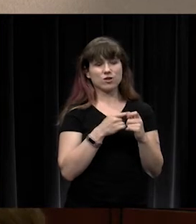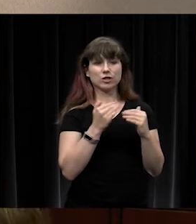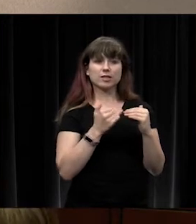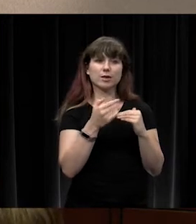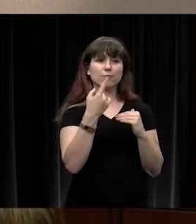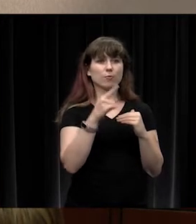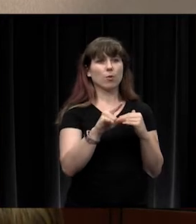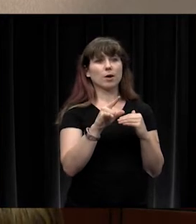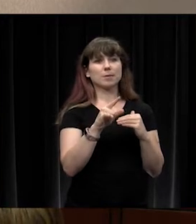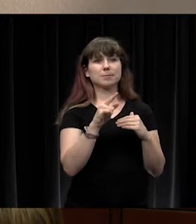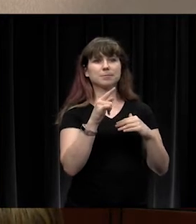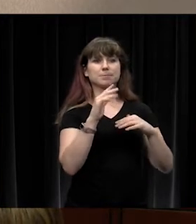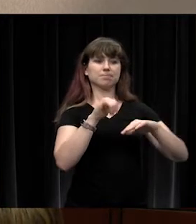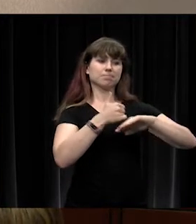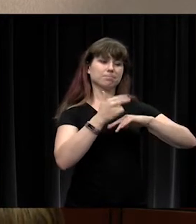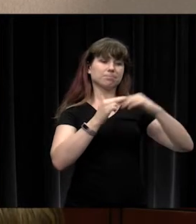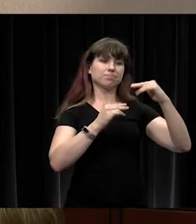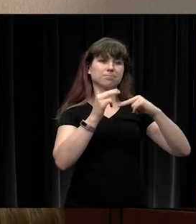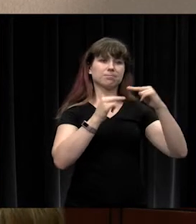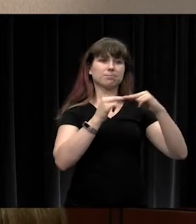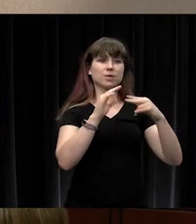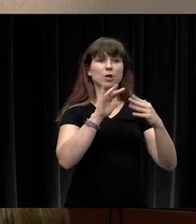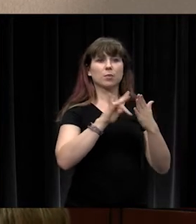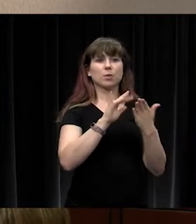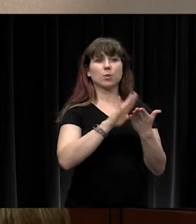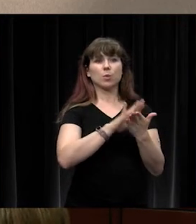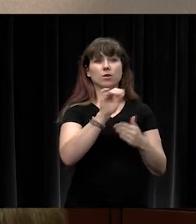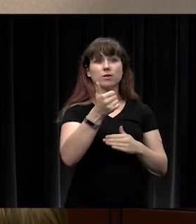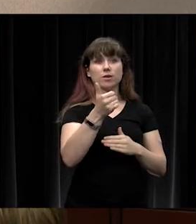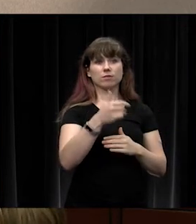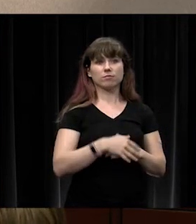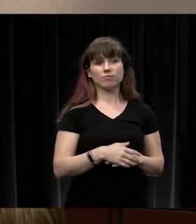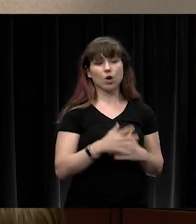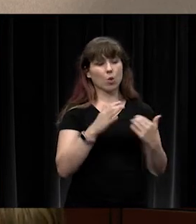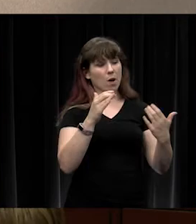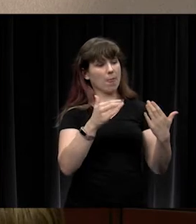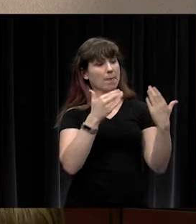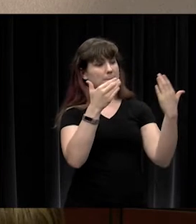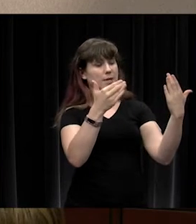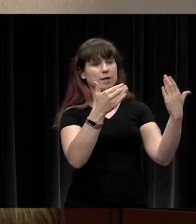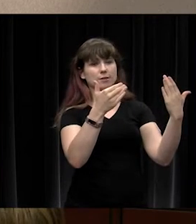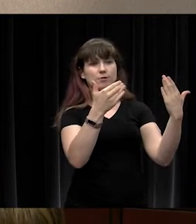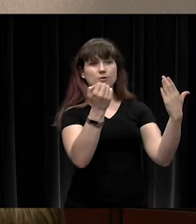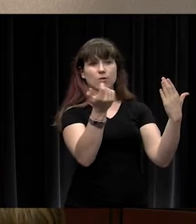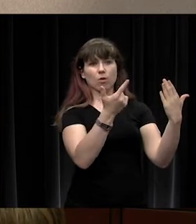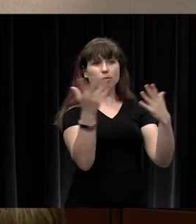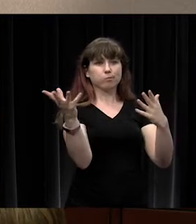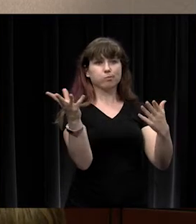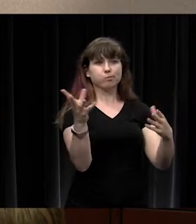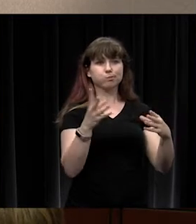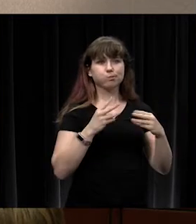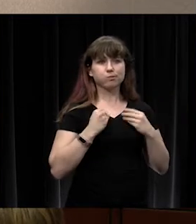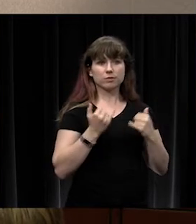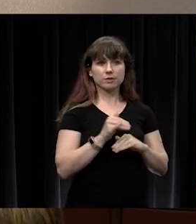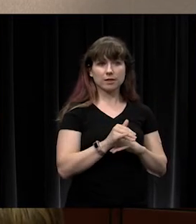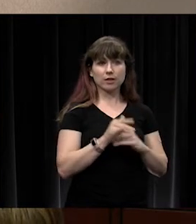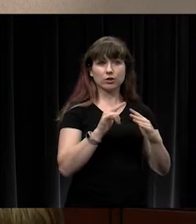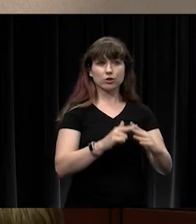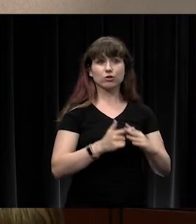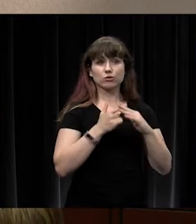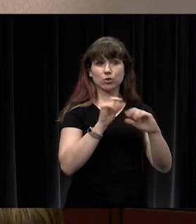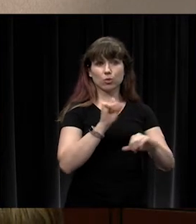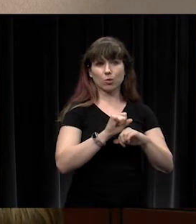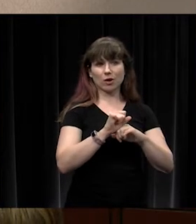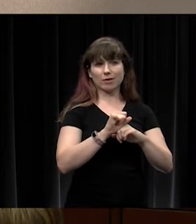get drawings finished and out to bid for this part of the work, so we could go ahead and bid, accept bids tonight, and start work in